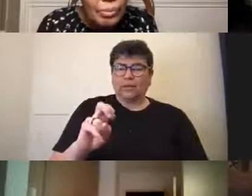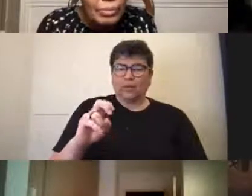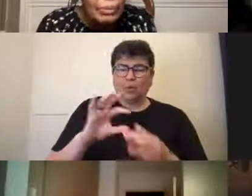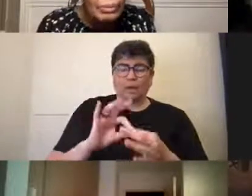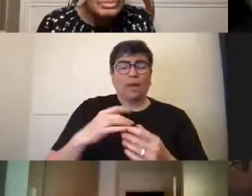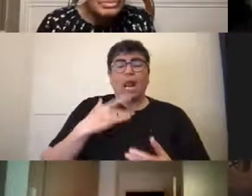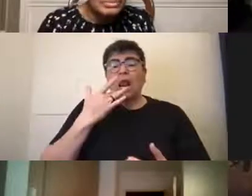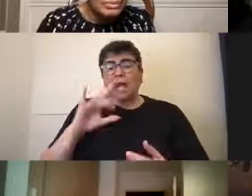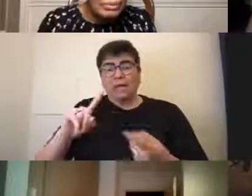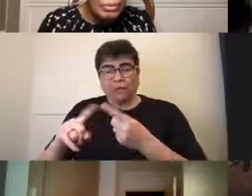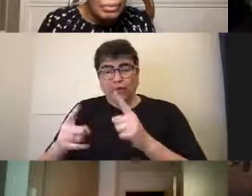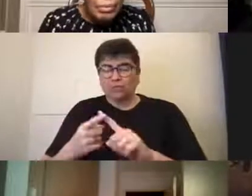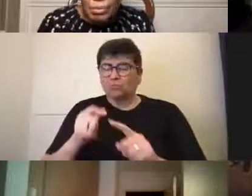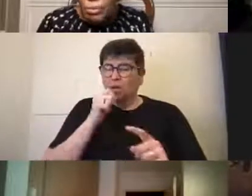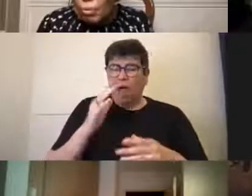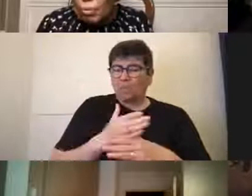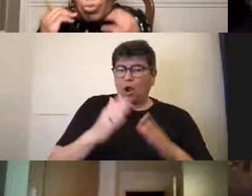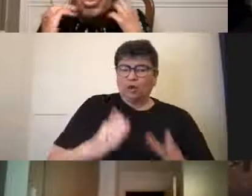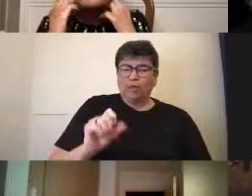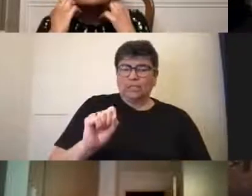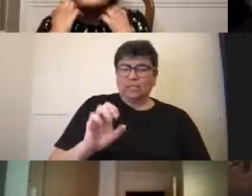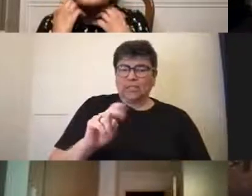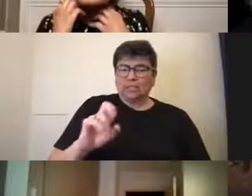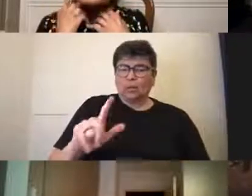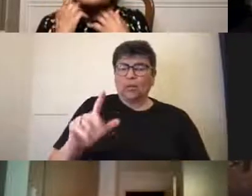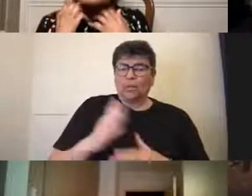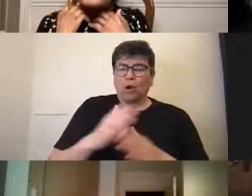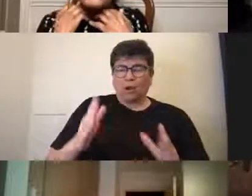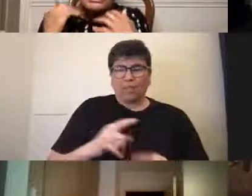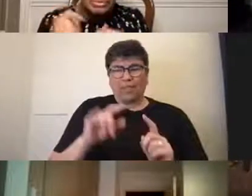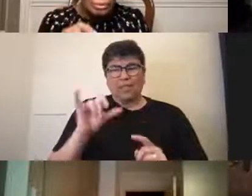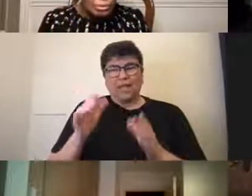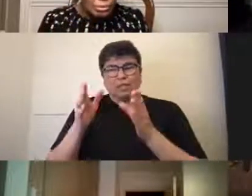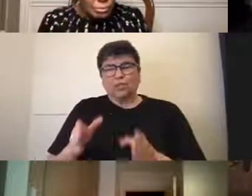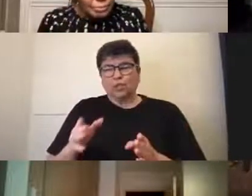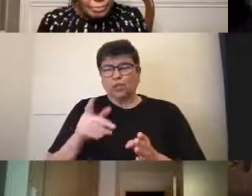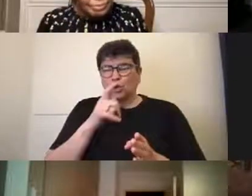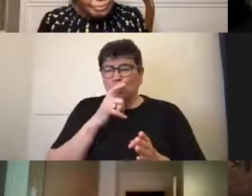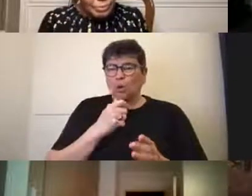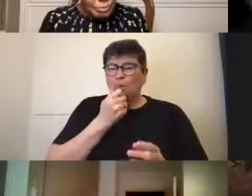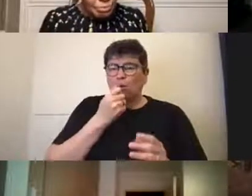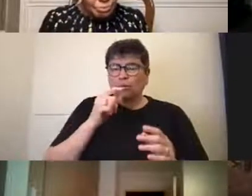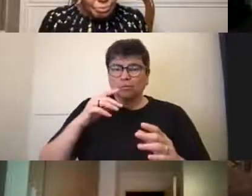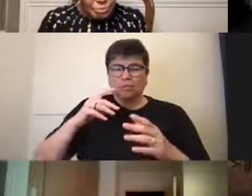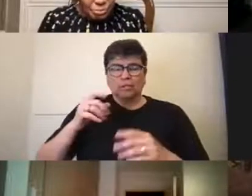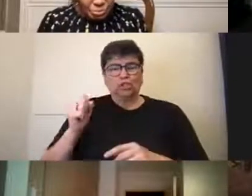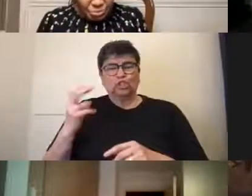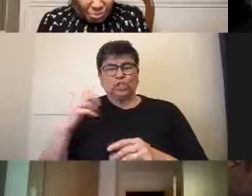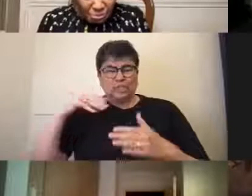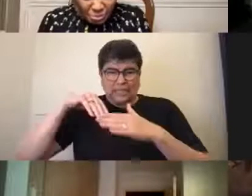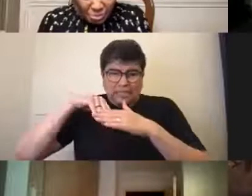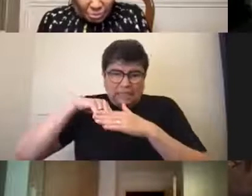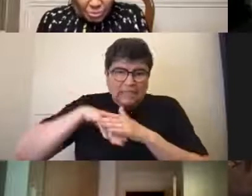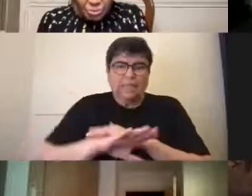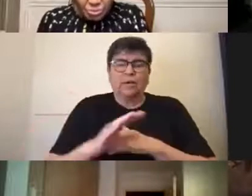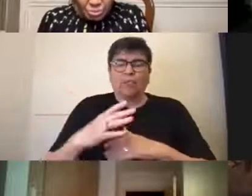a friendship, not a partner, sexual partner. But it's someone who has wormed her way back into my world.